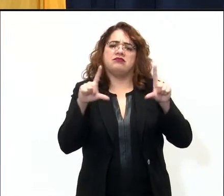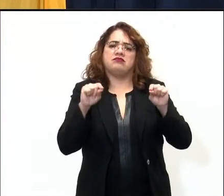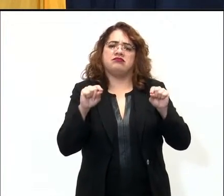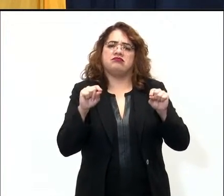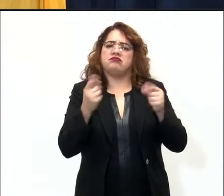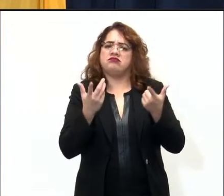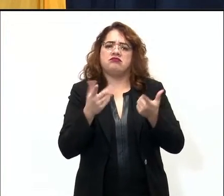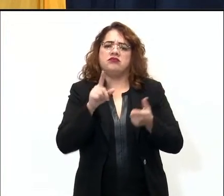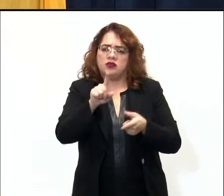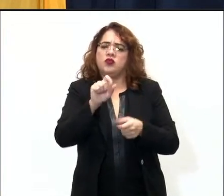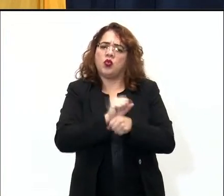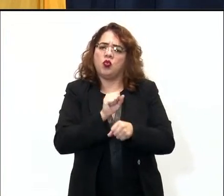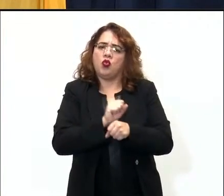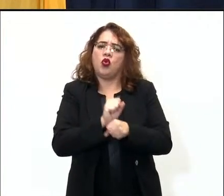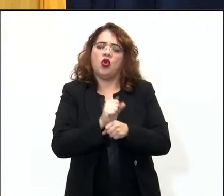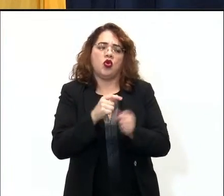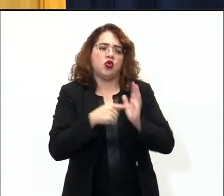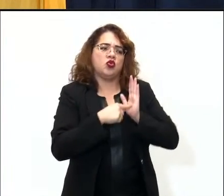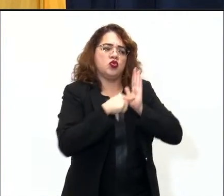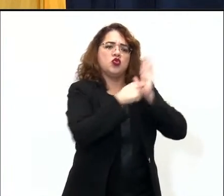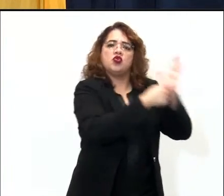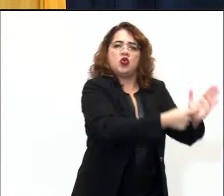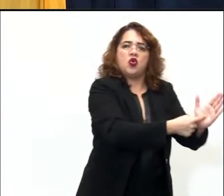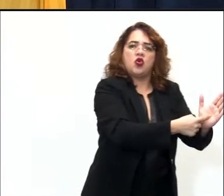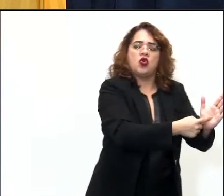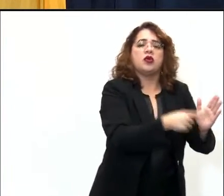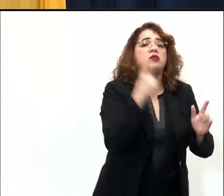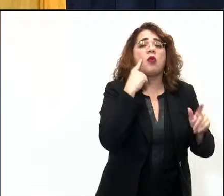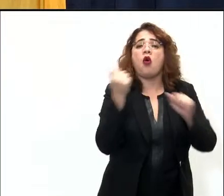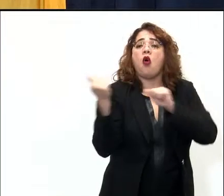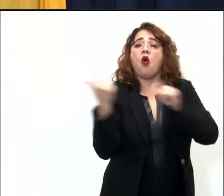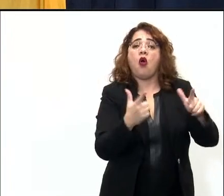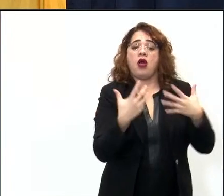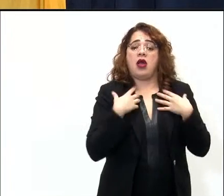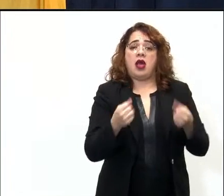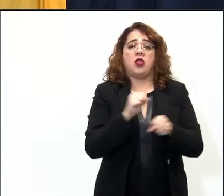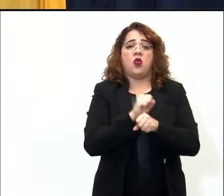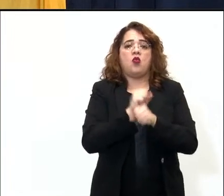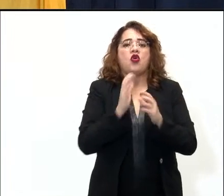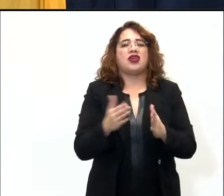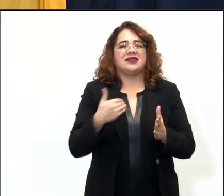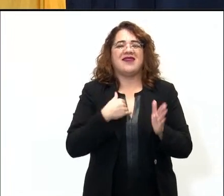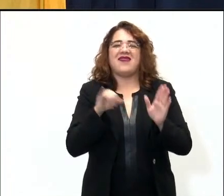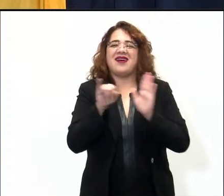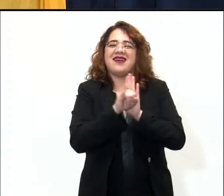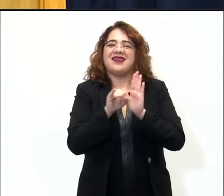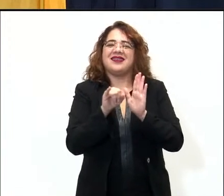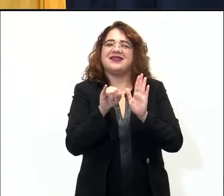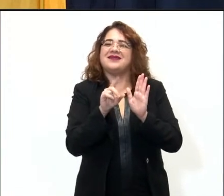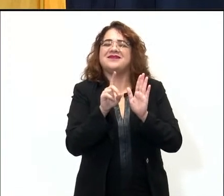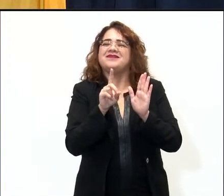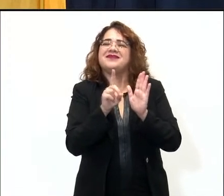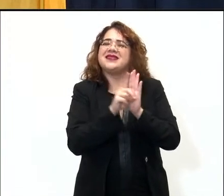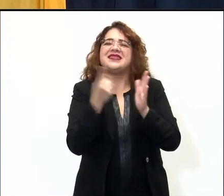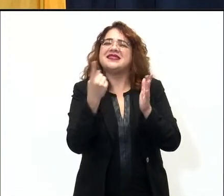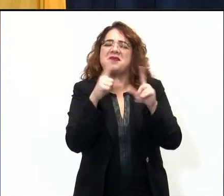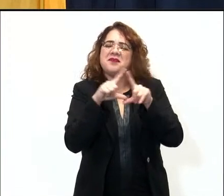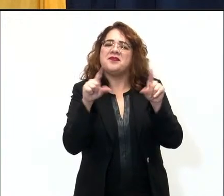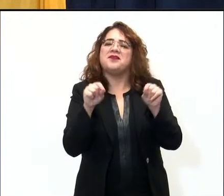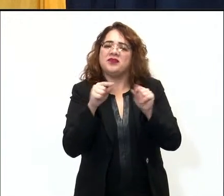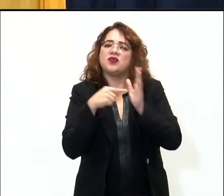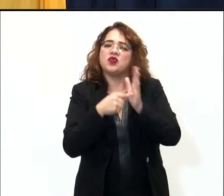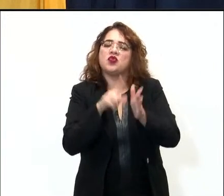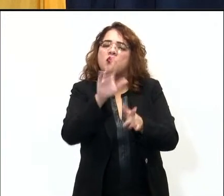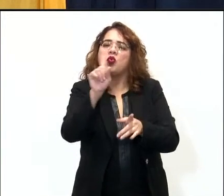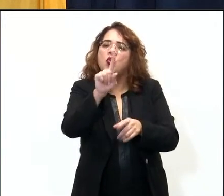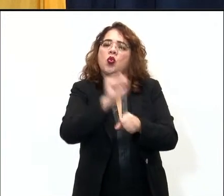worker at one of the clinic or a healthcare worker. And almost all health workers across the city have some type of identification. So